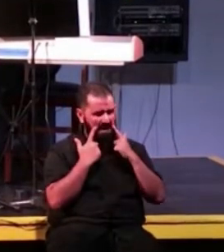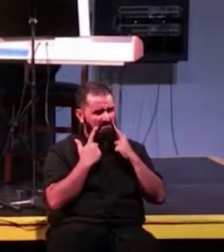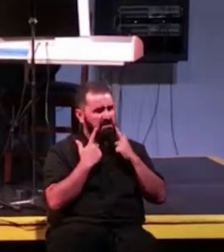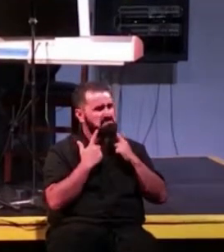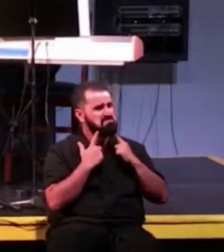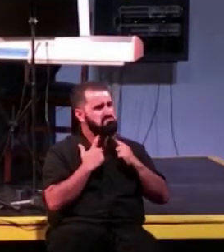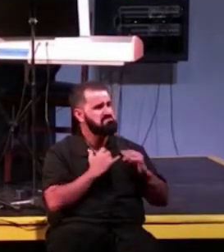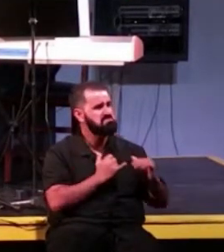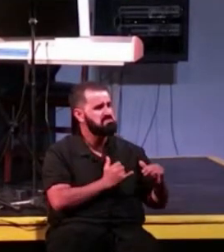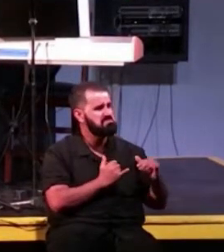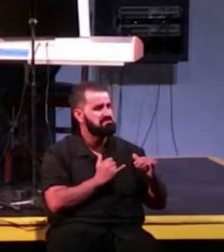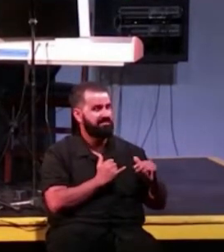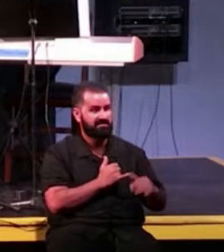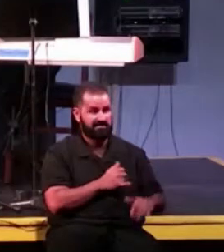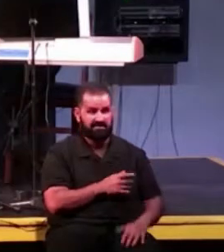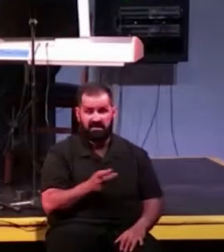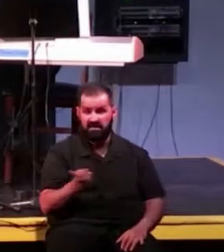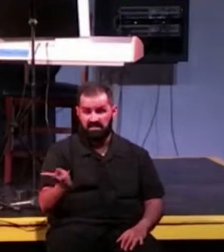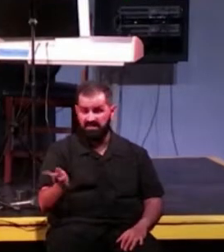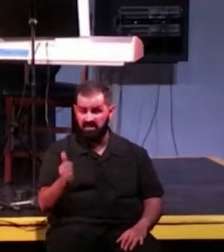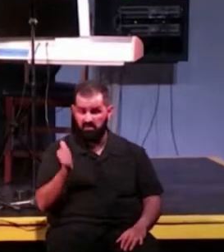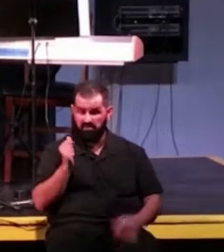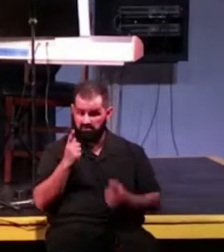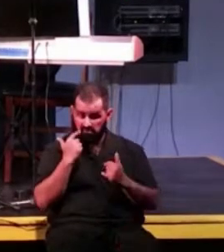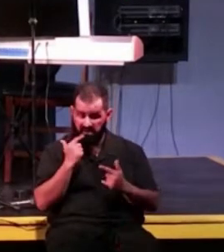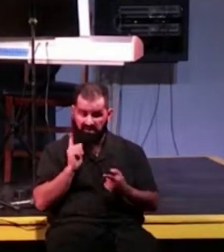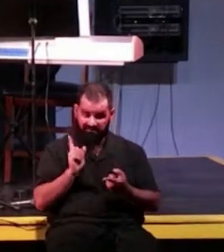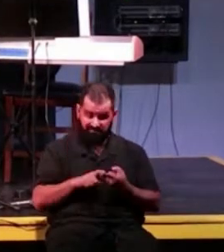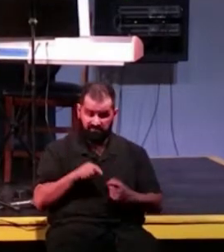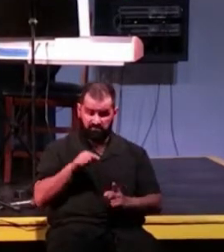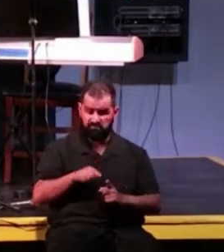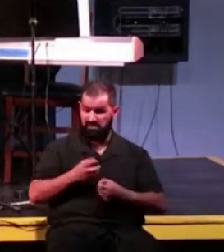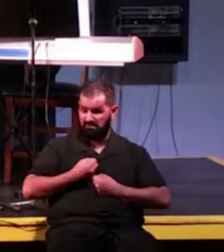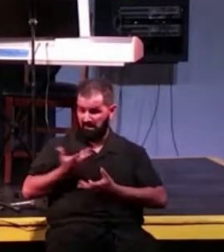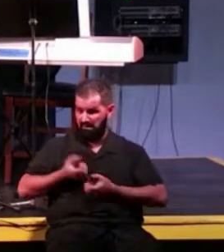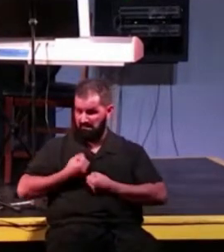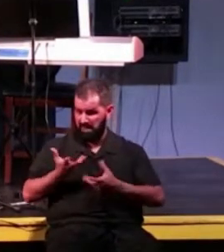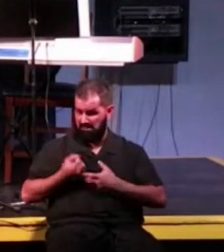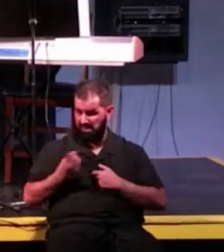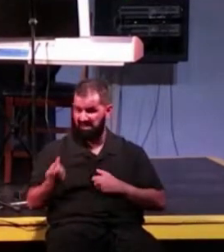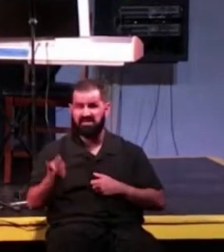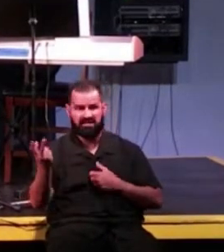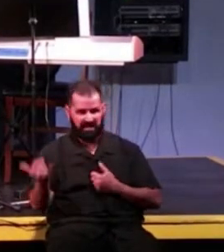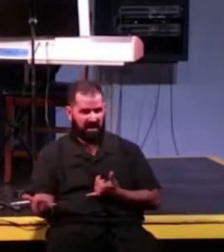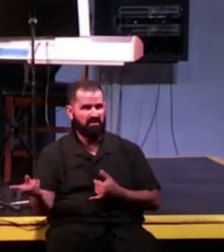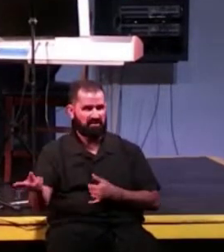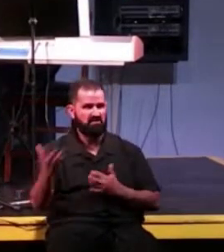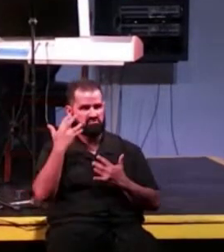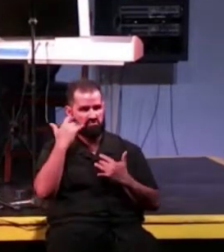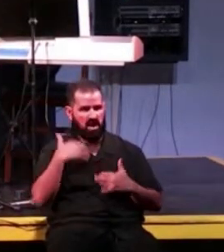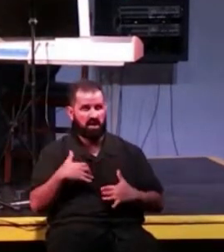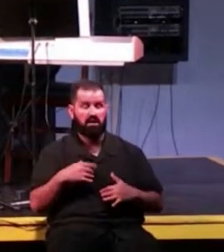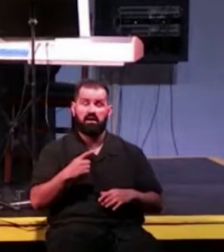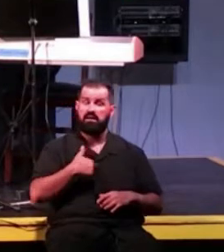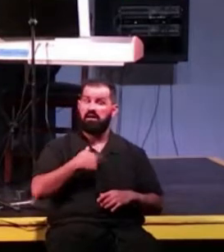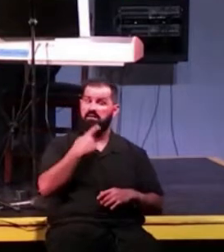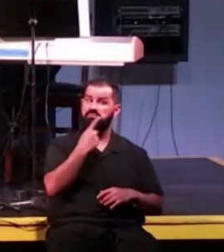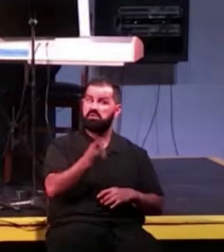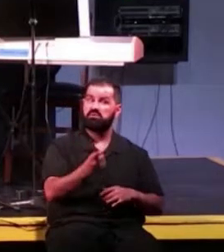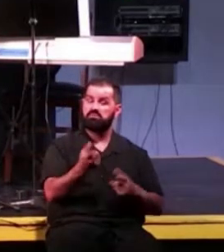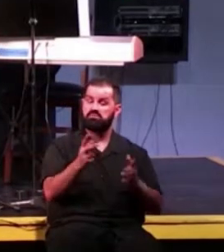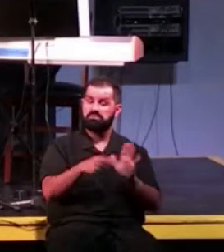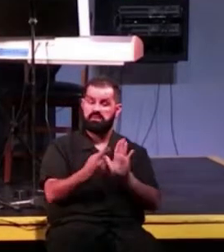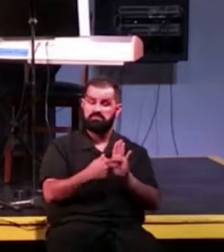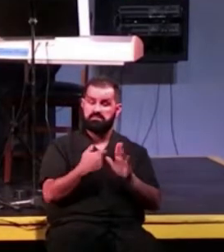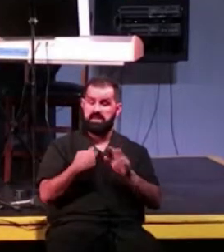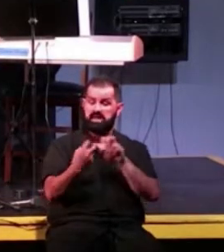They weren't crying till after they talked to her. And there are some people, I'm telling you, when I sit with them during